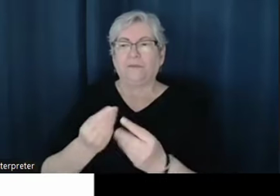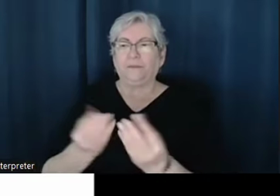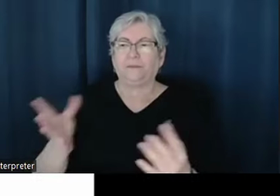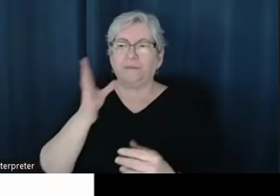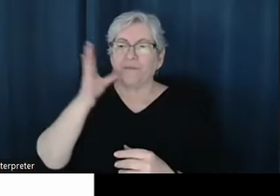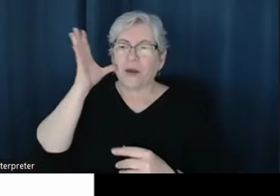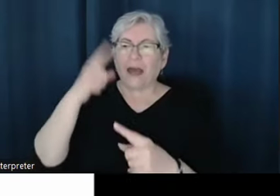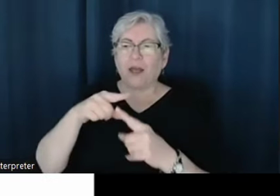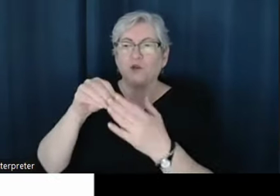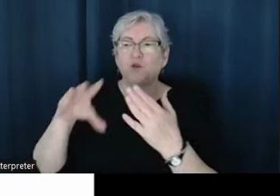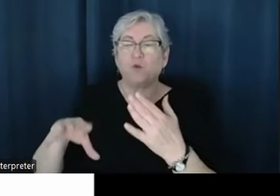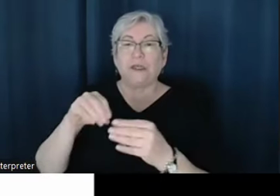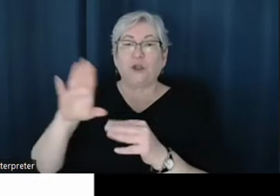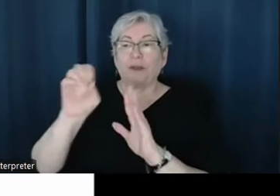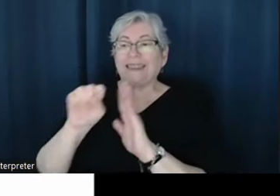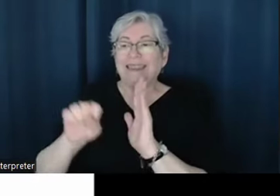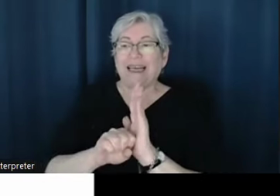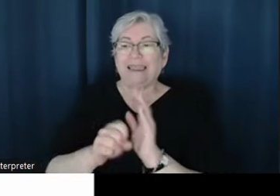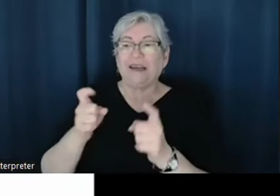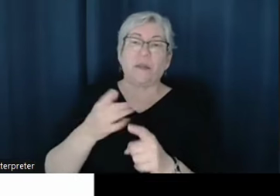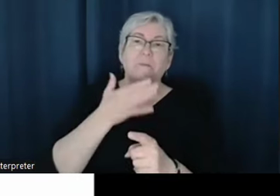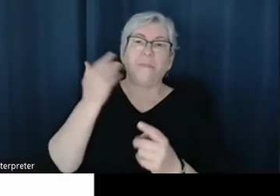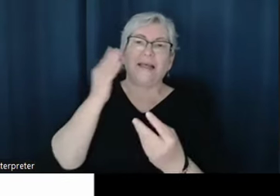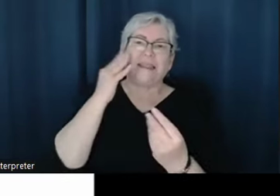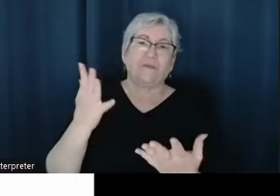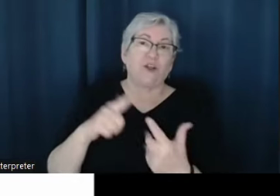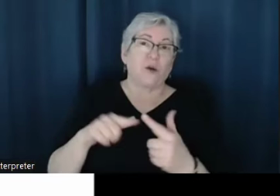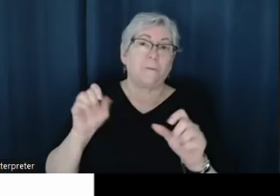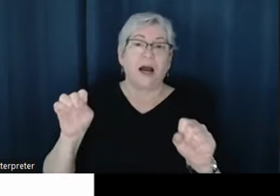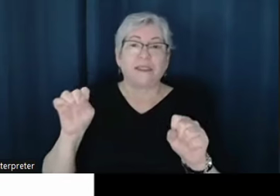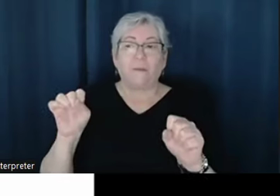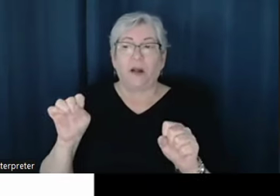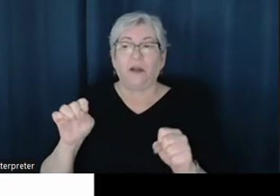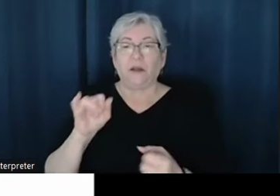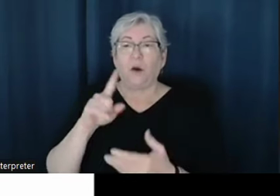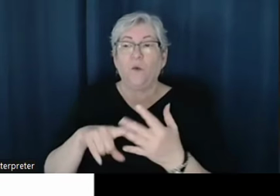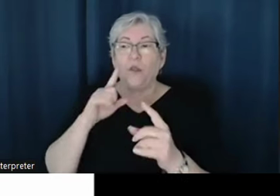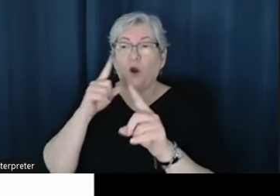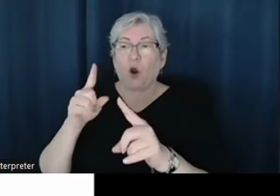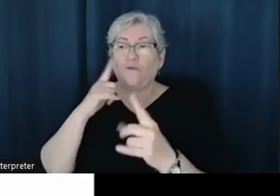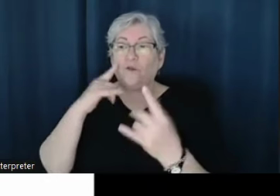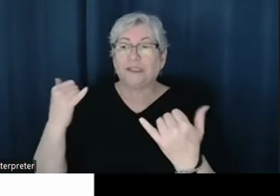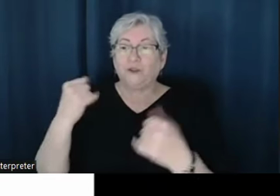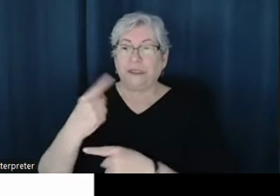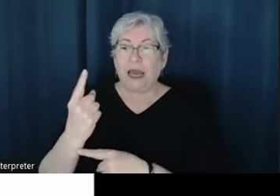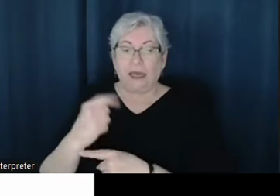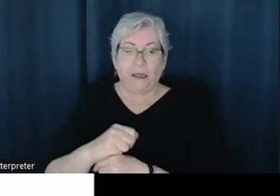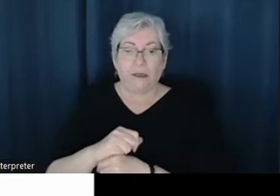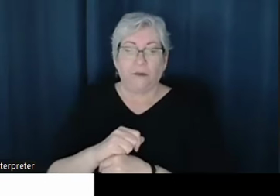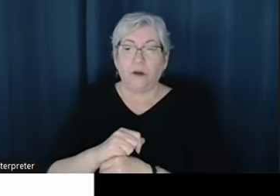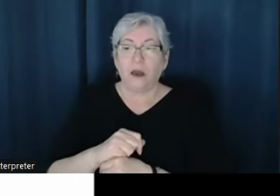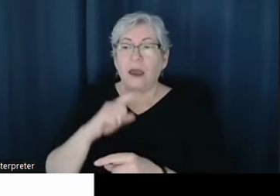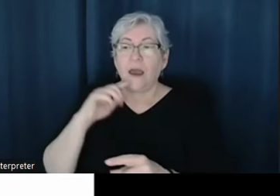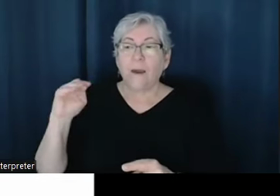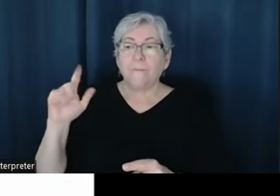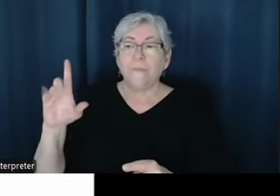students in your states to give them the best information possible. So that's what our goal for today is. And as Miriam said, we will